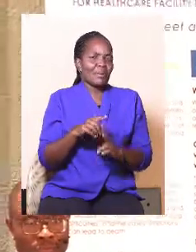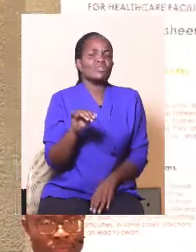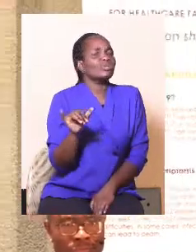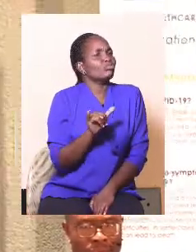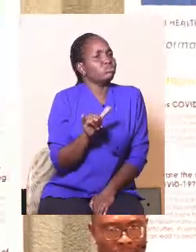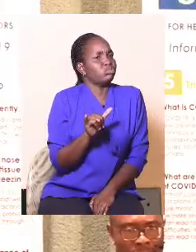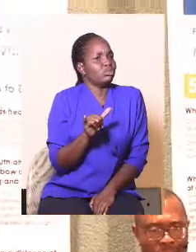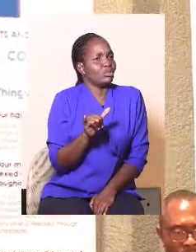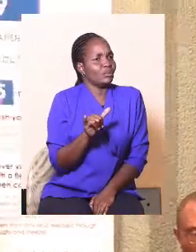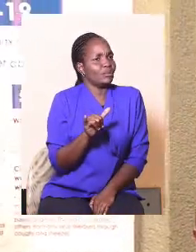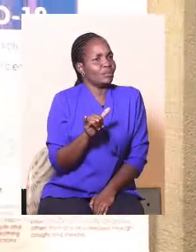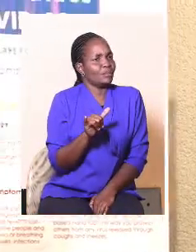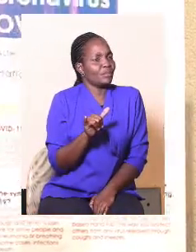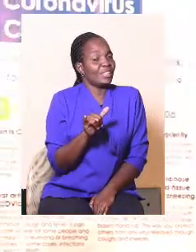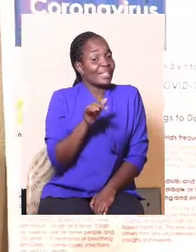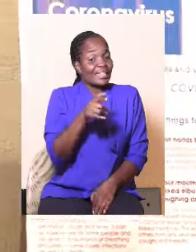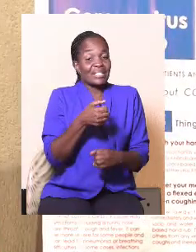tackle as you roll out this program?